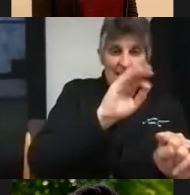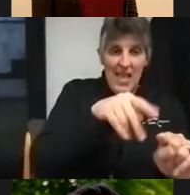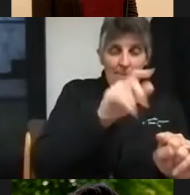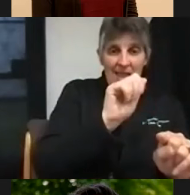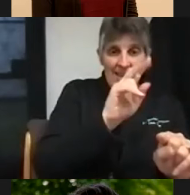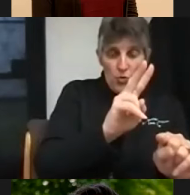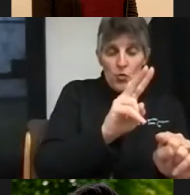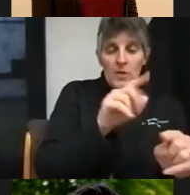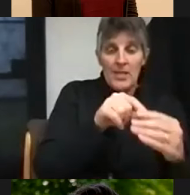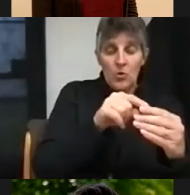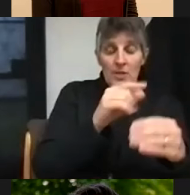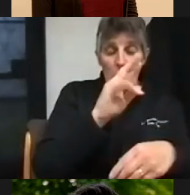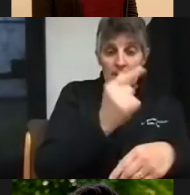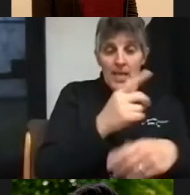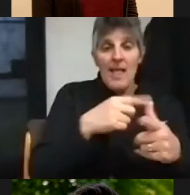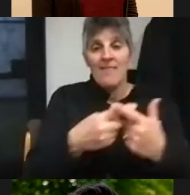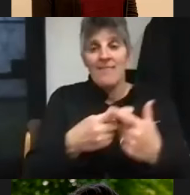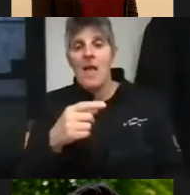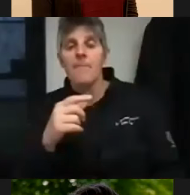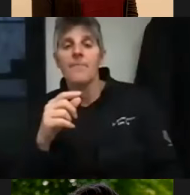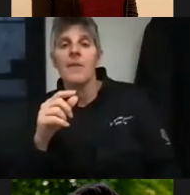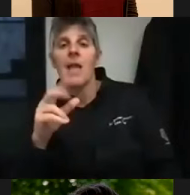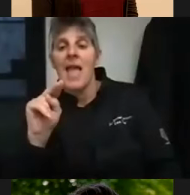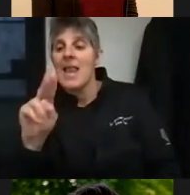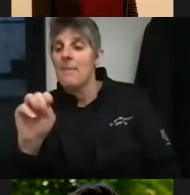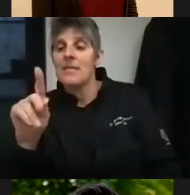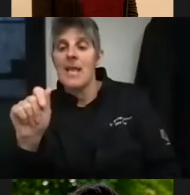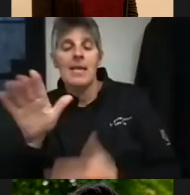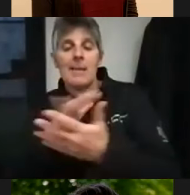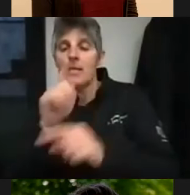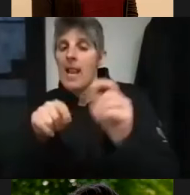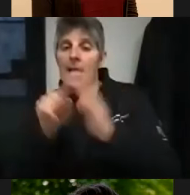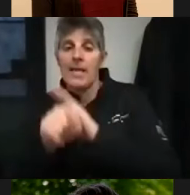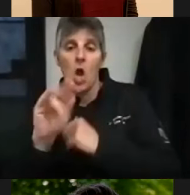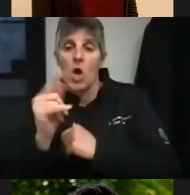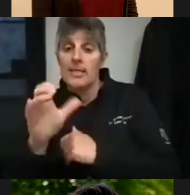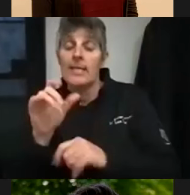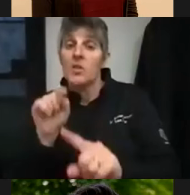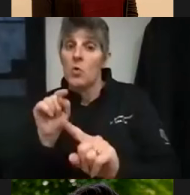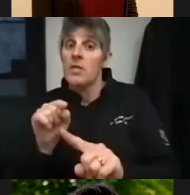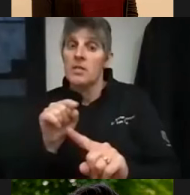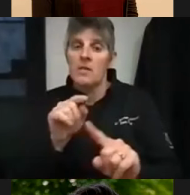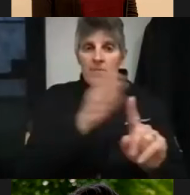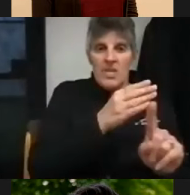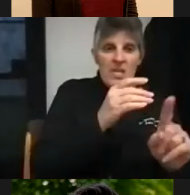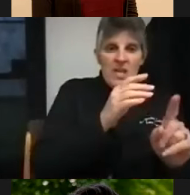ganglion cells, then AMD damage cannot kill RGCs. So this is without